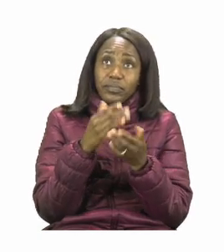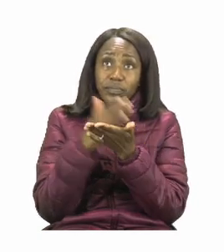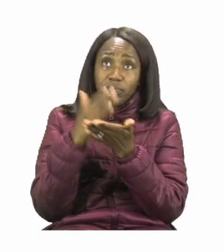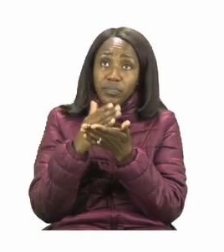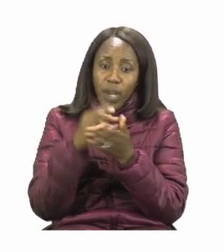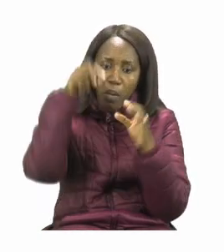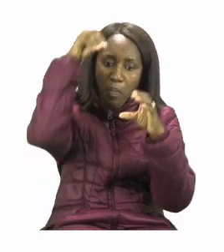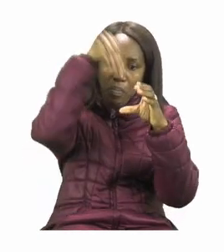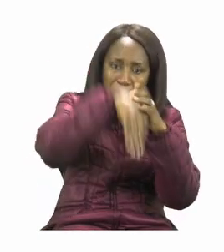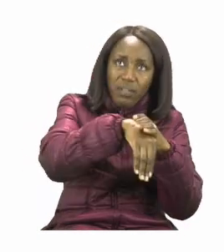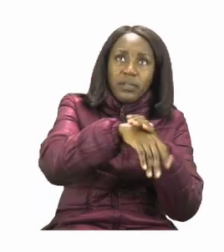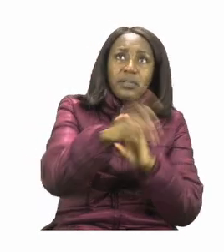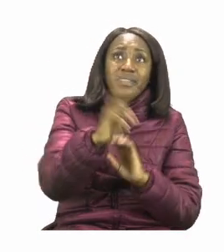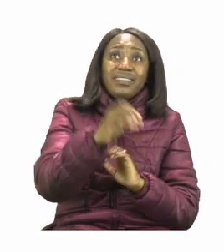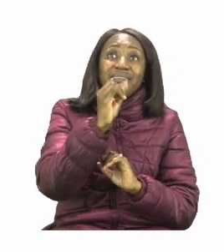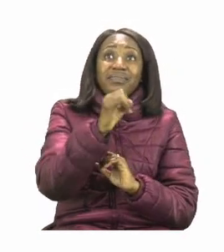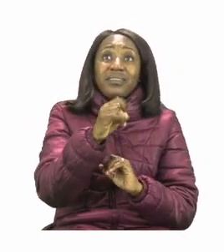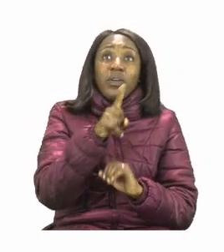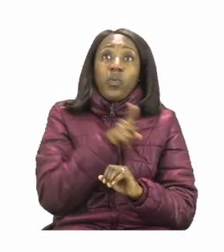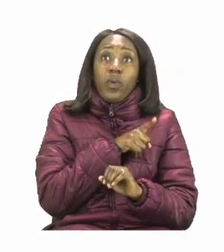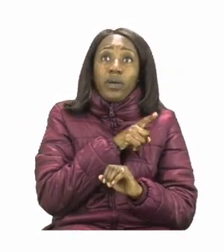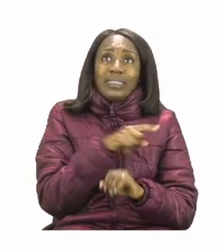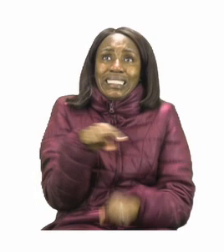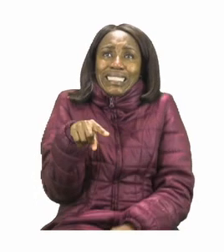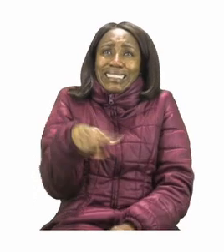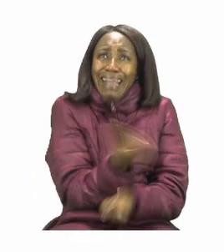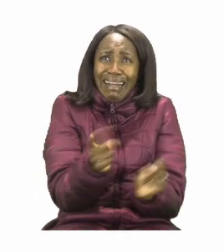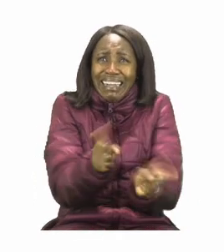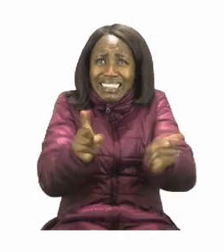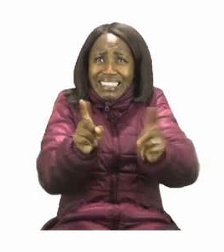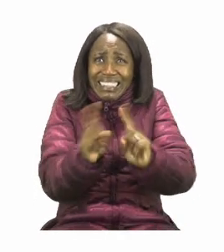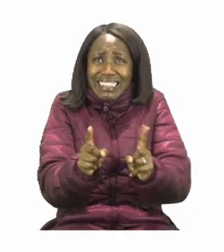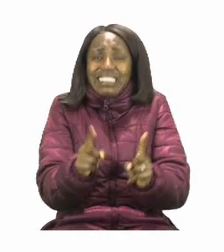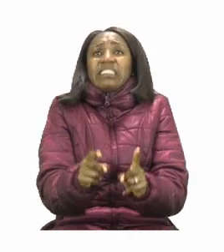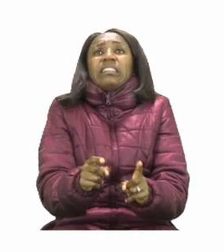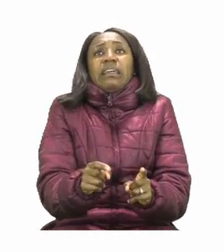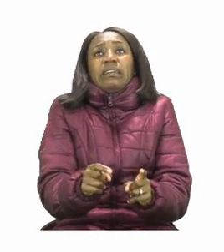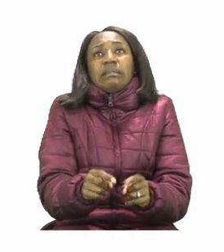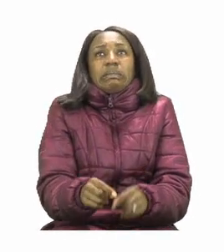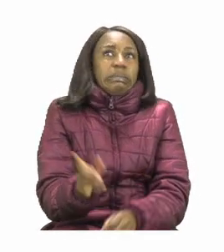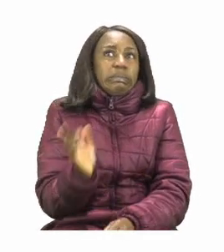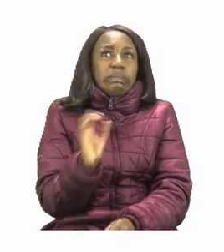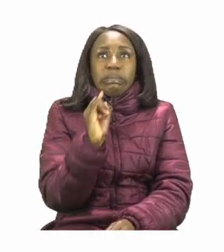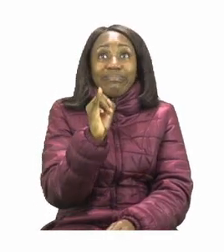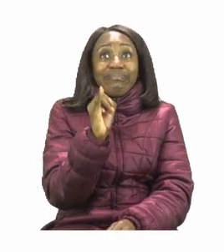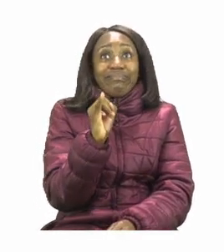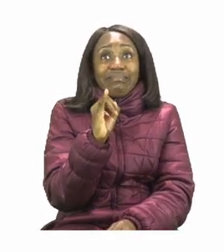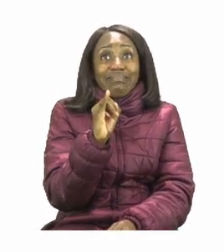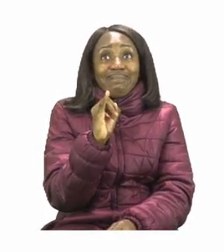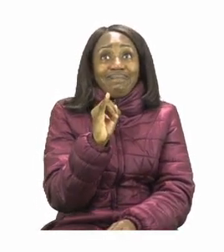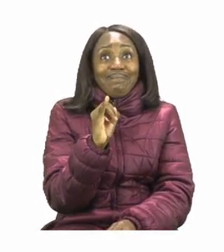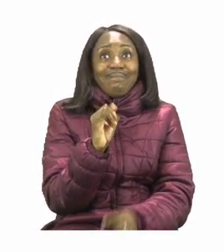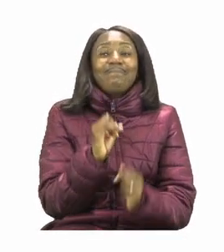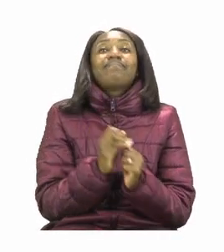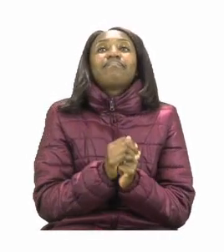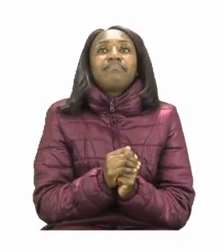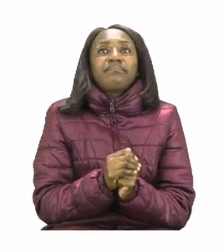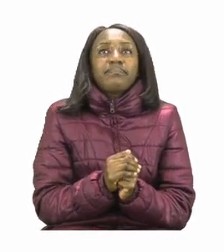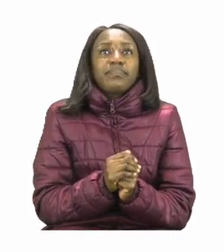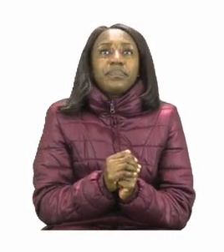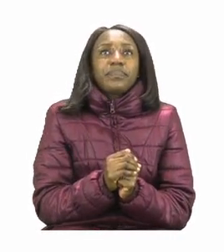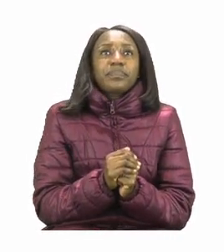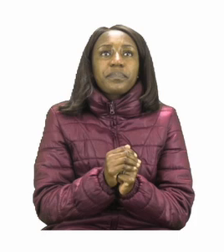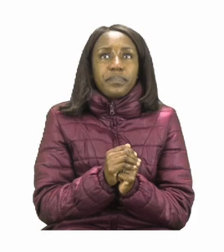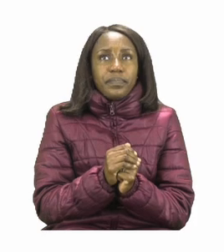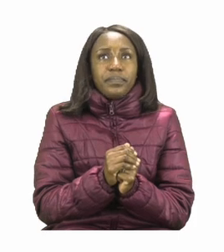because you can electrocute yourself, which means that you will be putting yourself in great